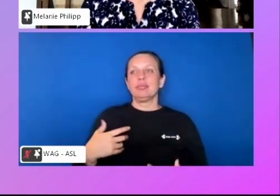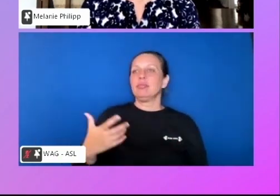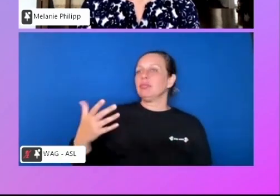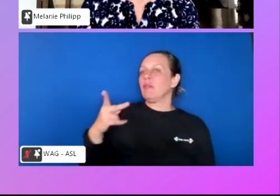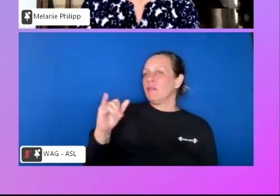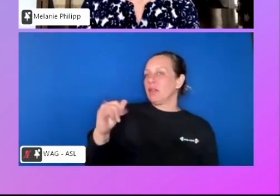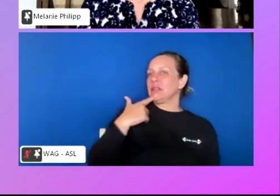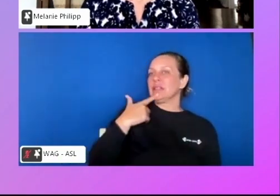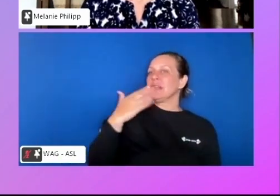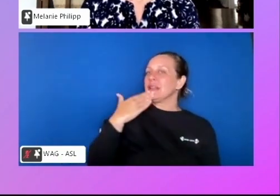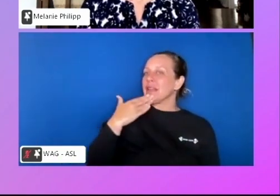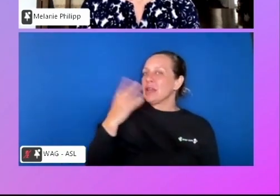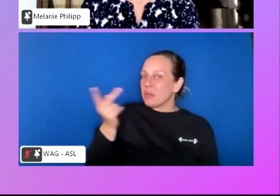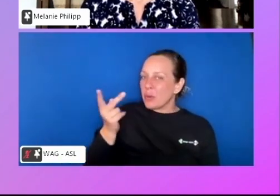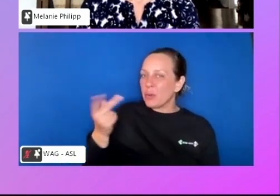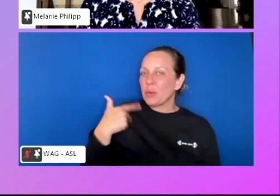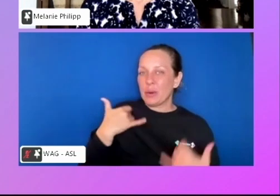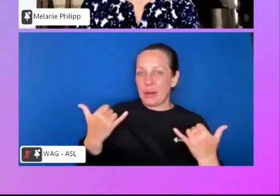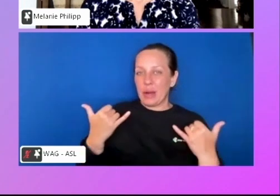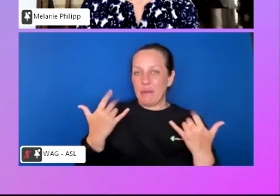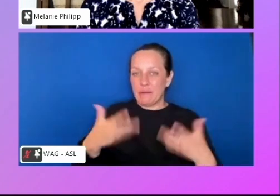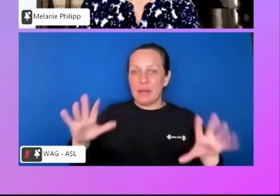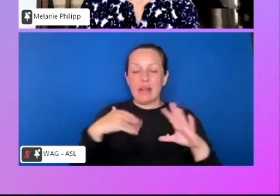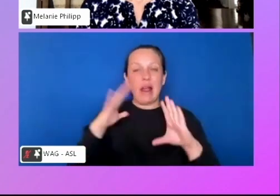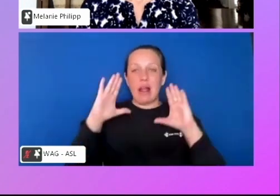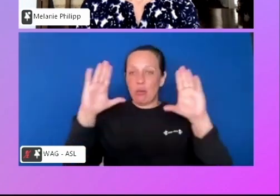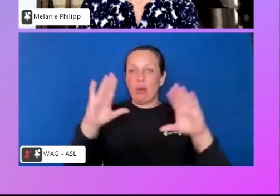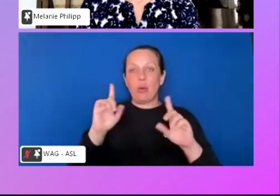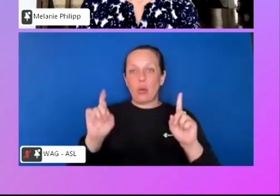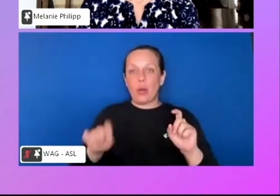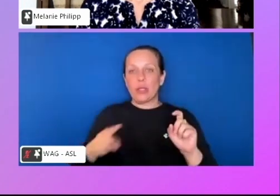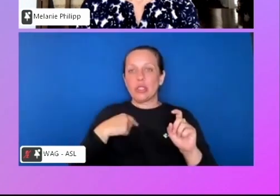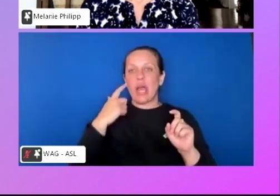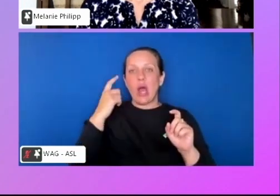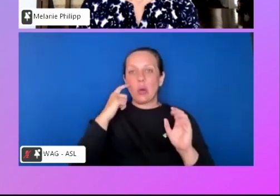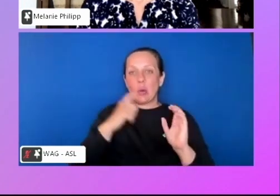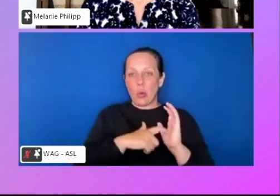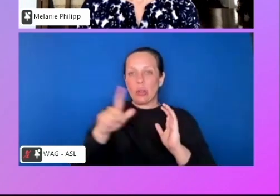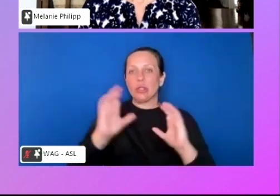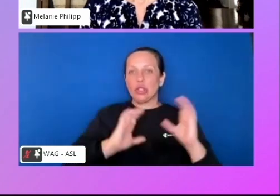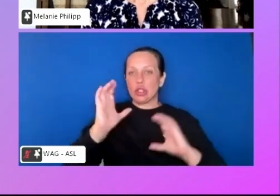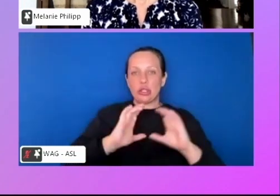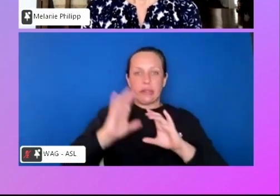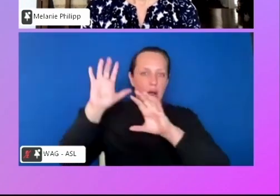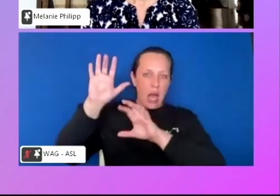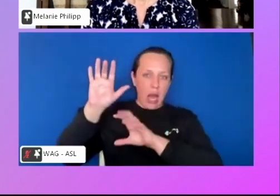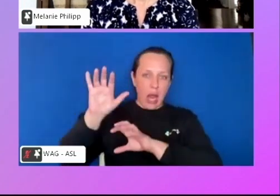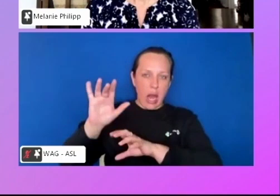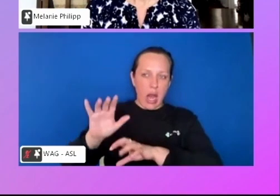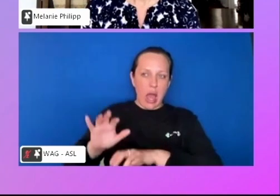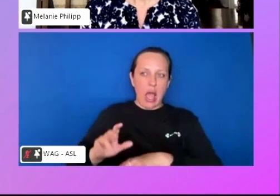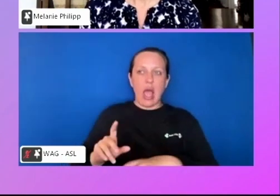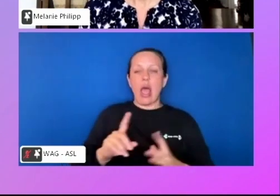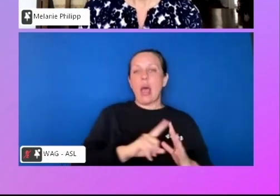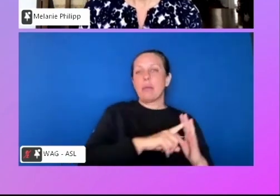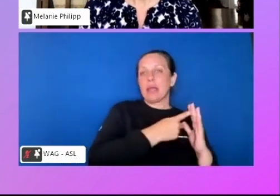us at the end of this session. A lot of great questions. I noticed in the chat, very lively, and you saw a range of beginners to